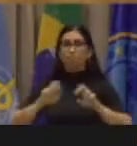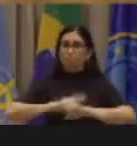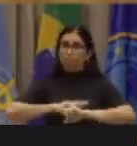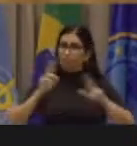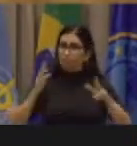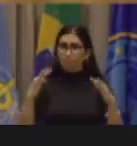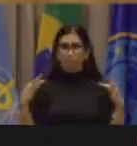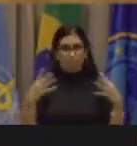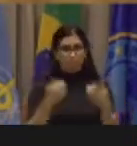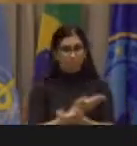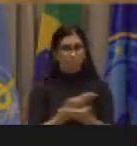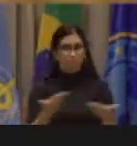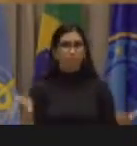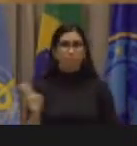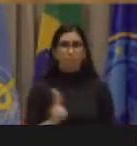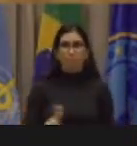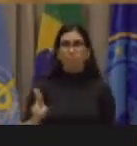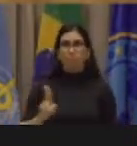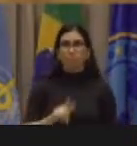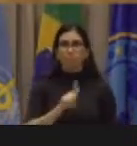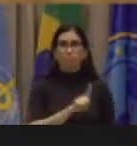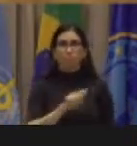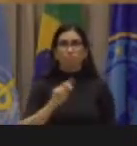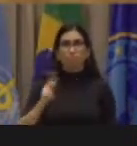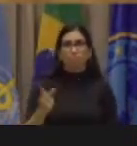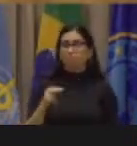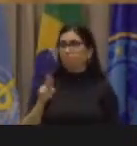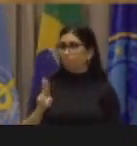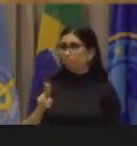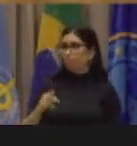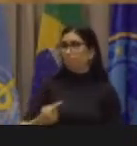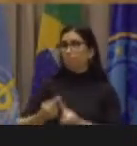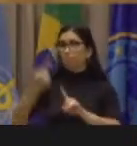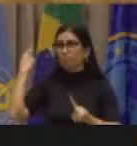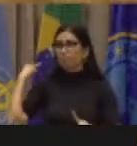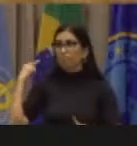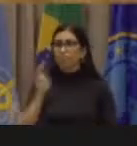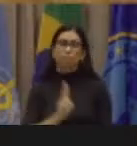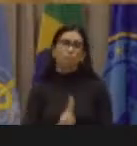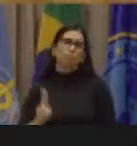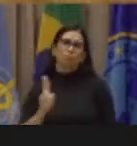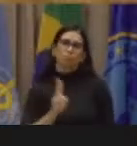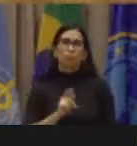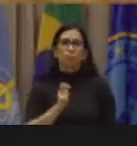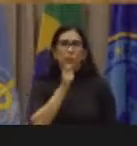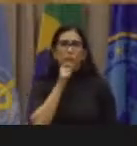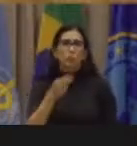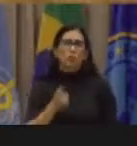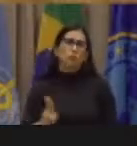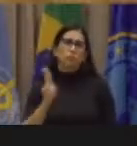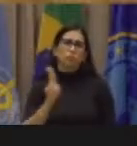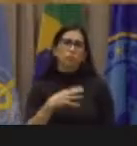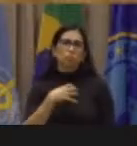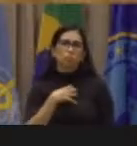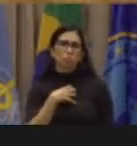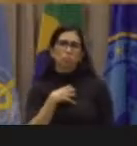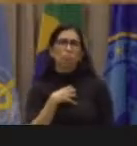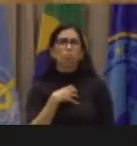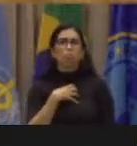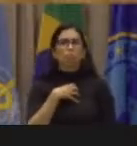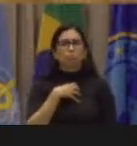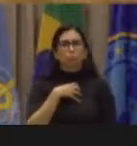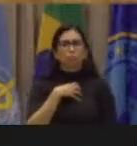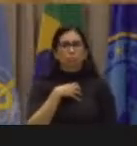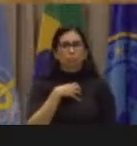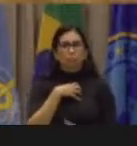systems. Even though now they're using GHU, at the time most of them did not use. Some use in a